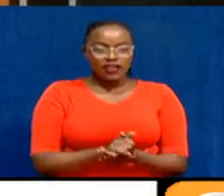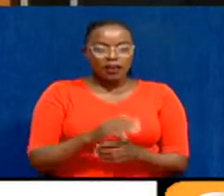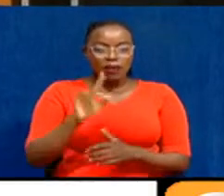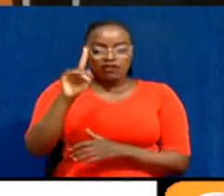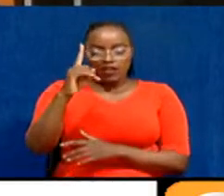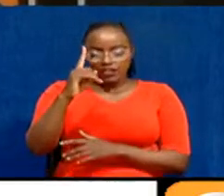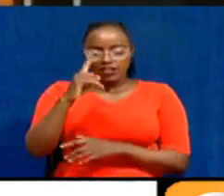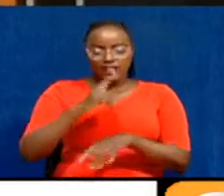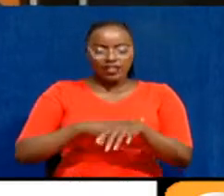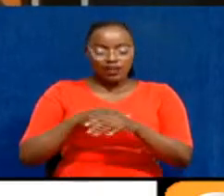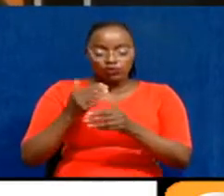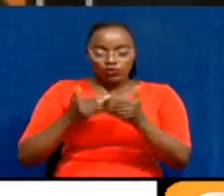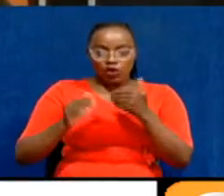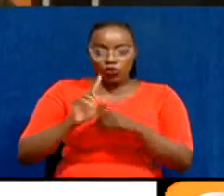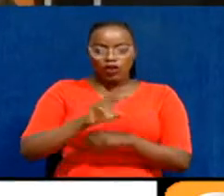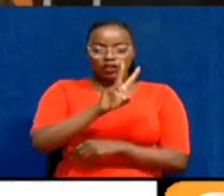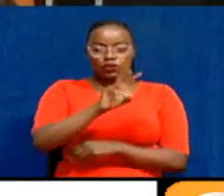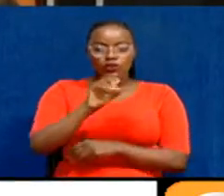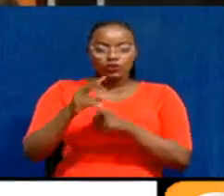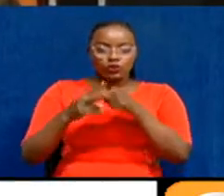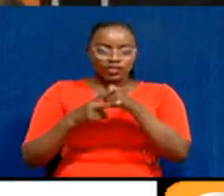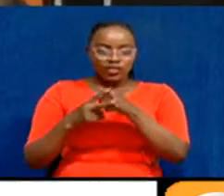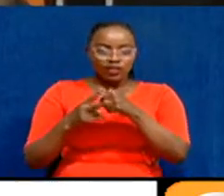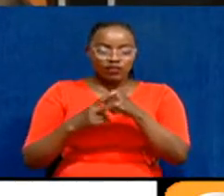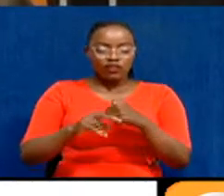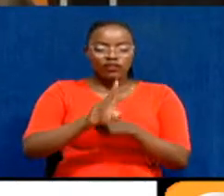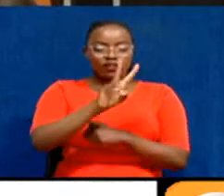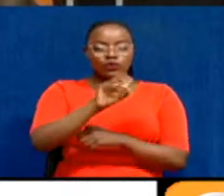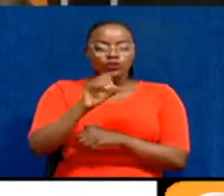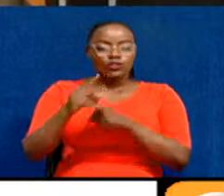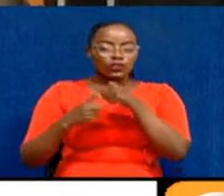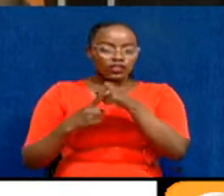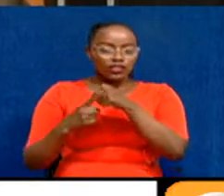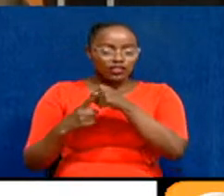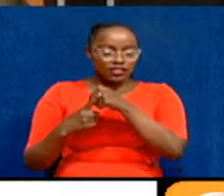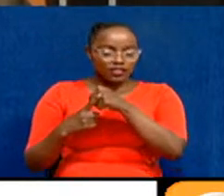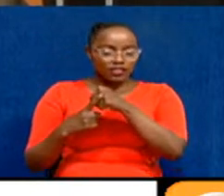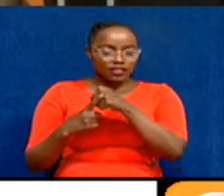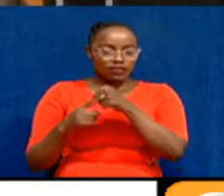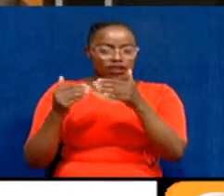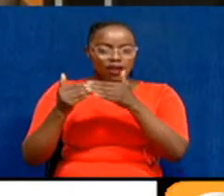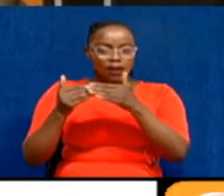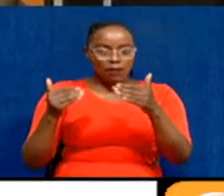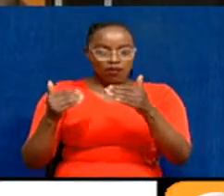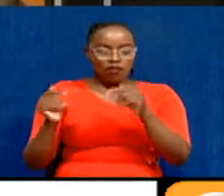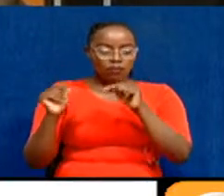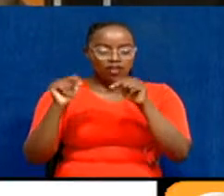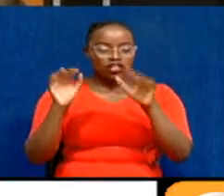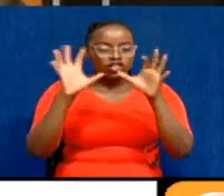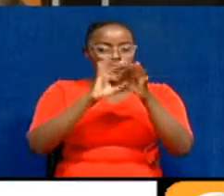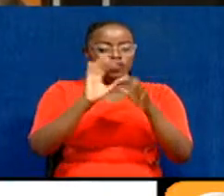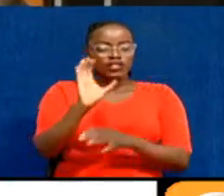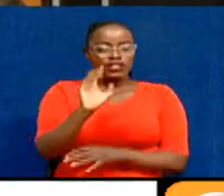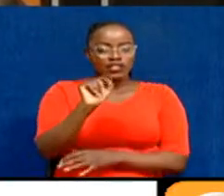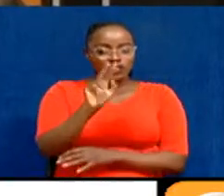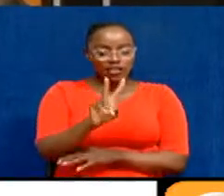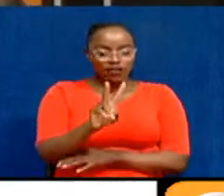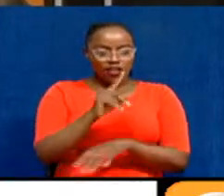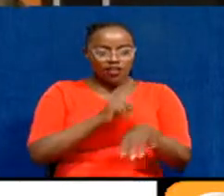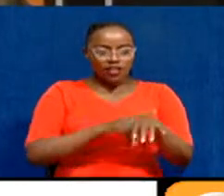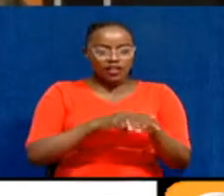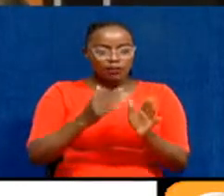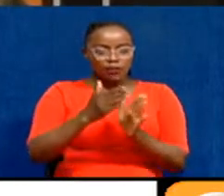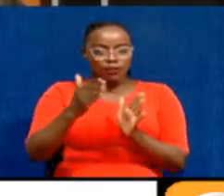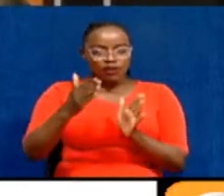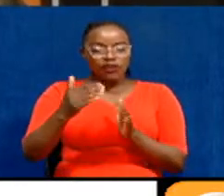So my first interaction with him was 2007. 2006, before I came to Citizen, while I was